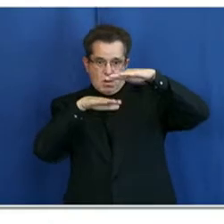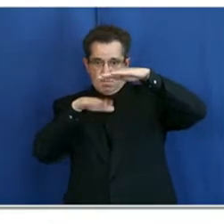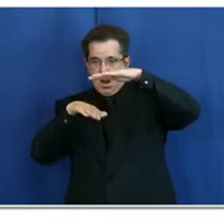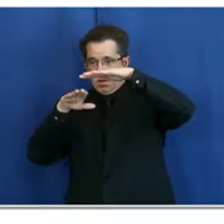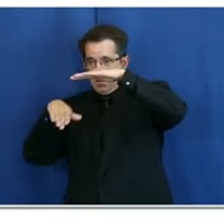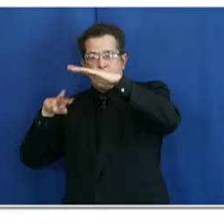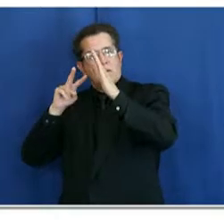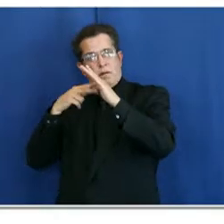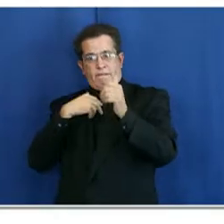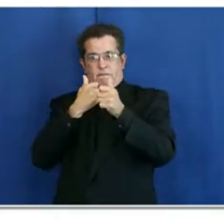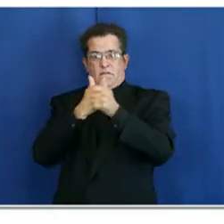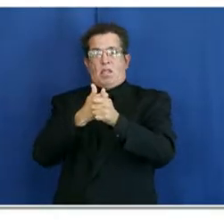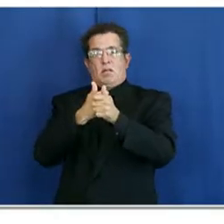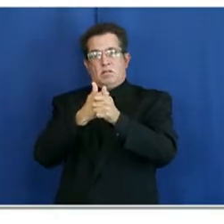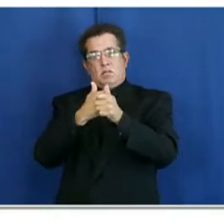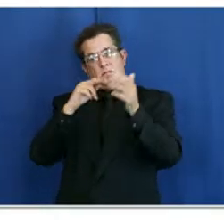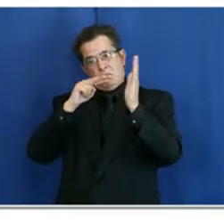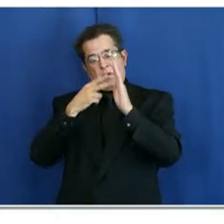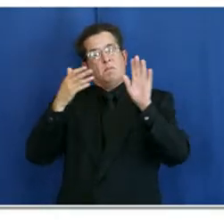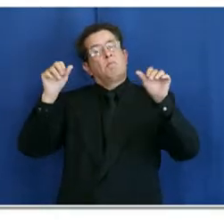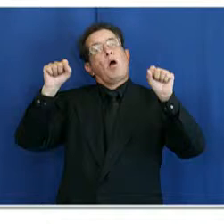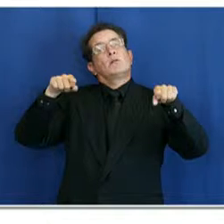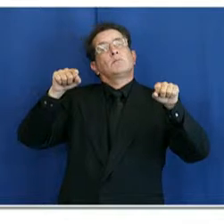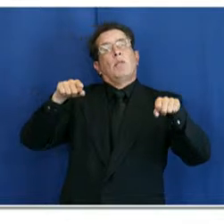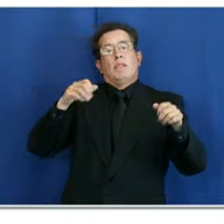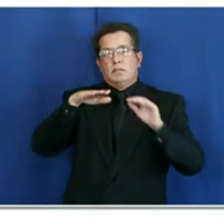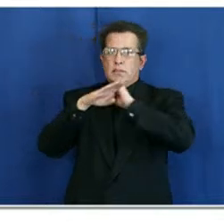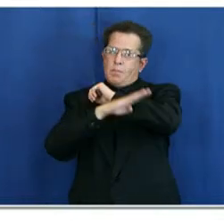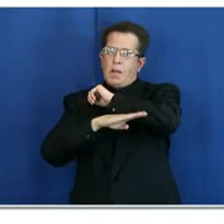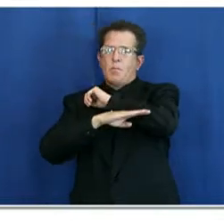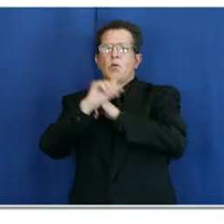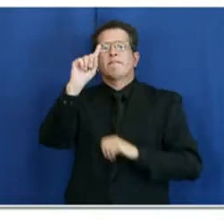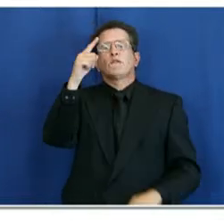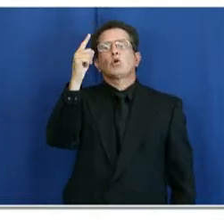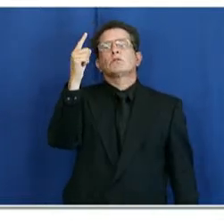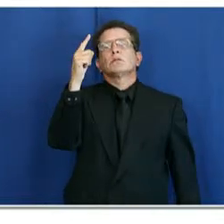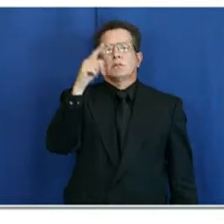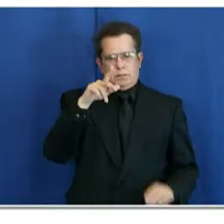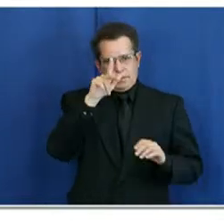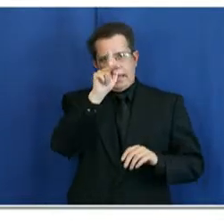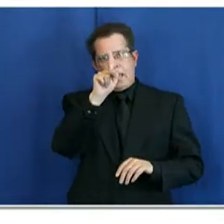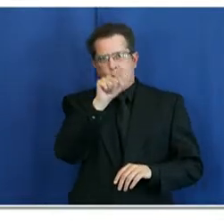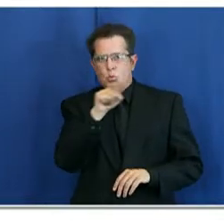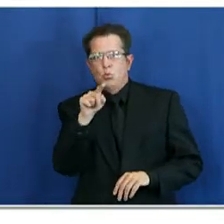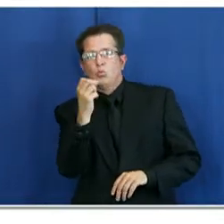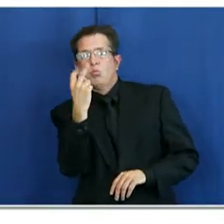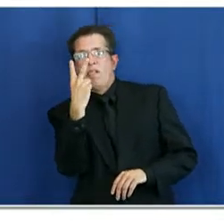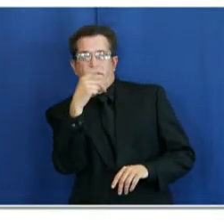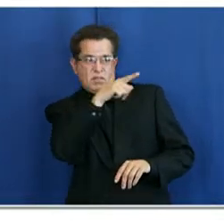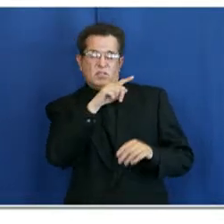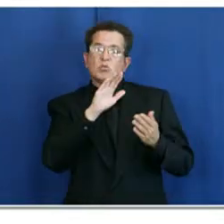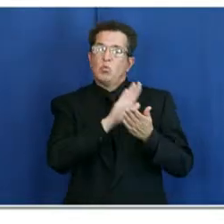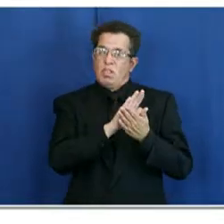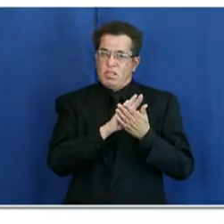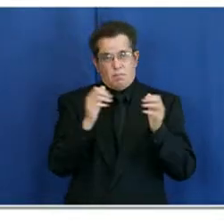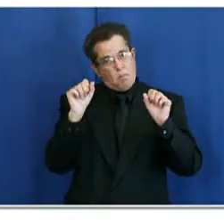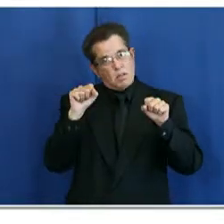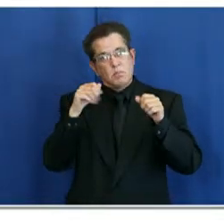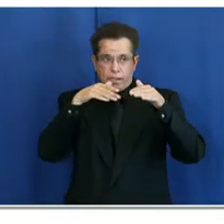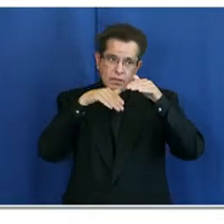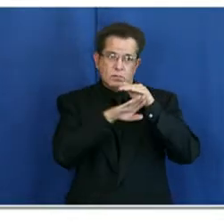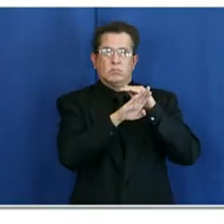slide, as of September 1st, K through 12 could begin, schools could begin